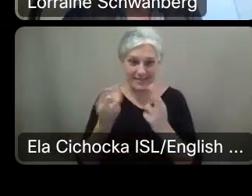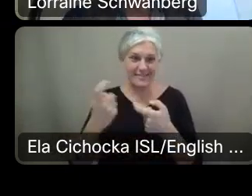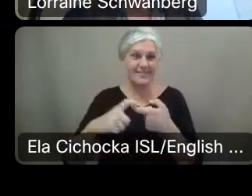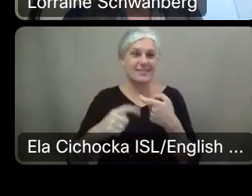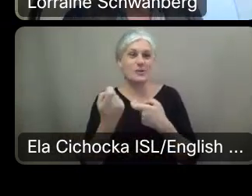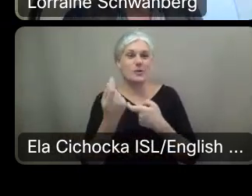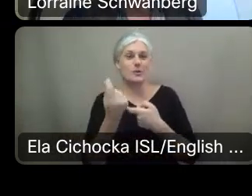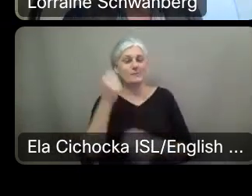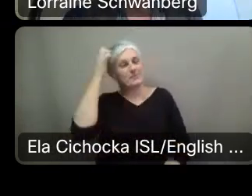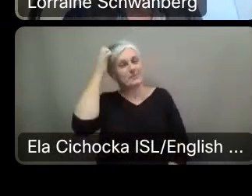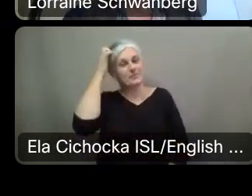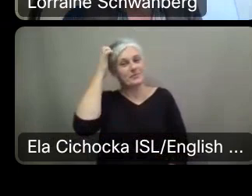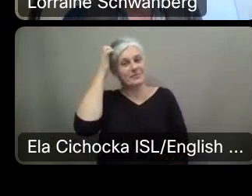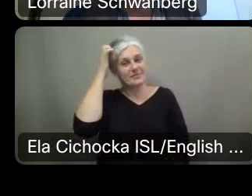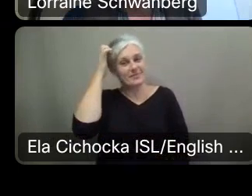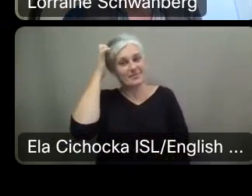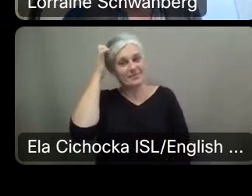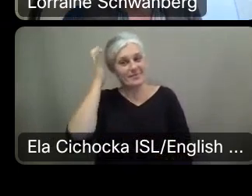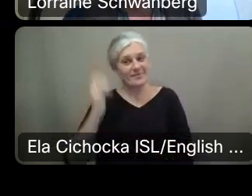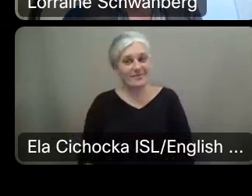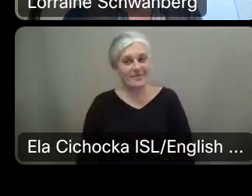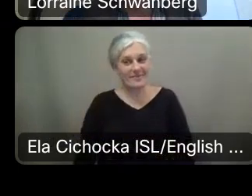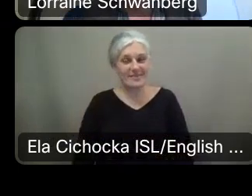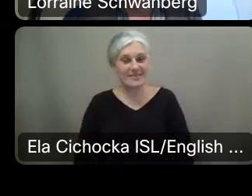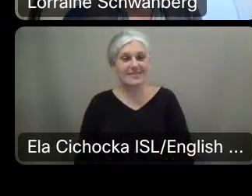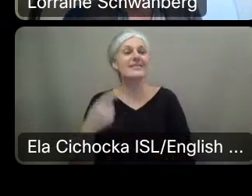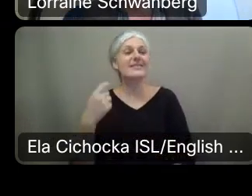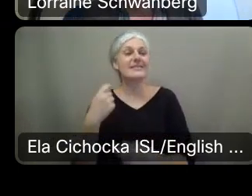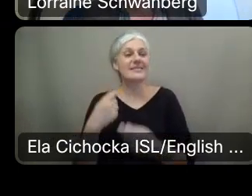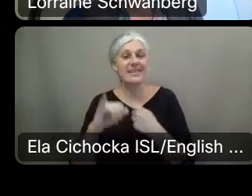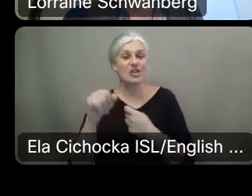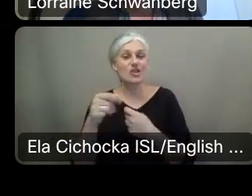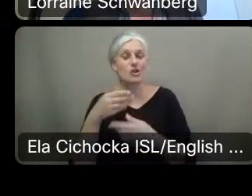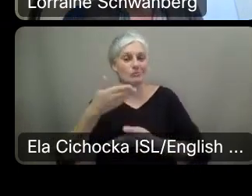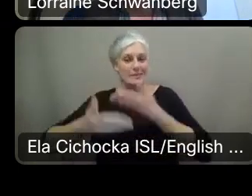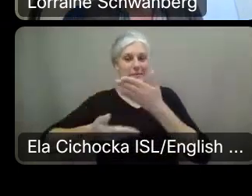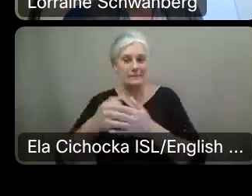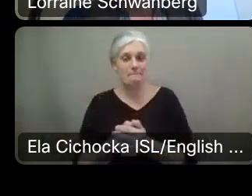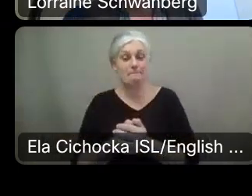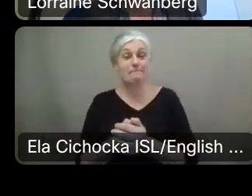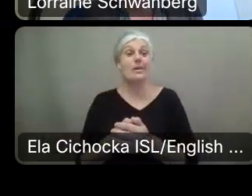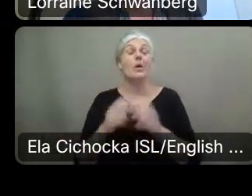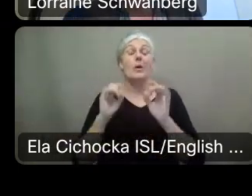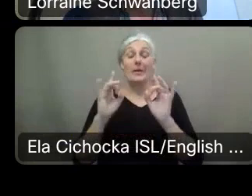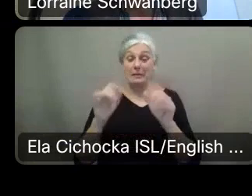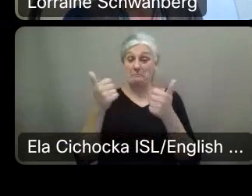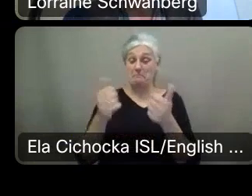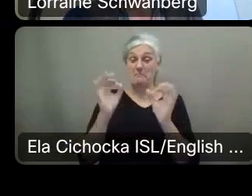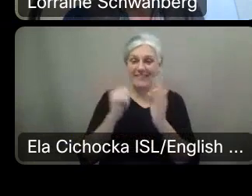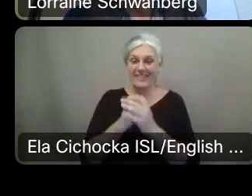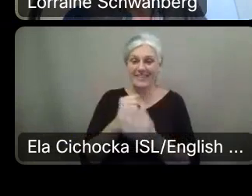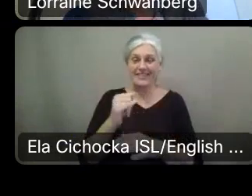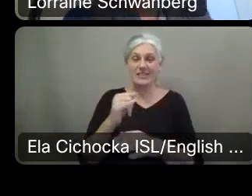very shortly. Sorry to jump across you there, Lorraine. No, that's perfect. Sure. While John is doing that, because it is the